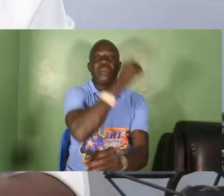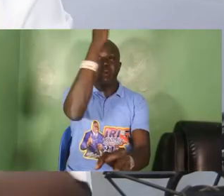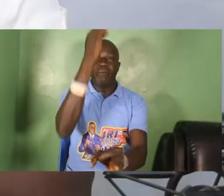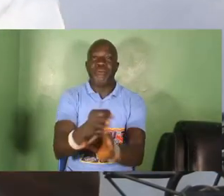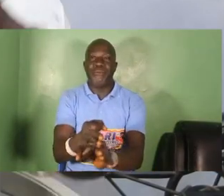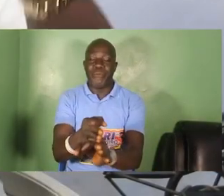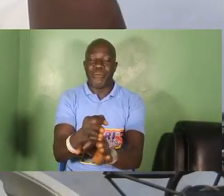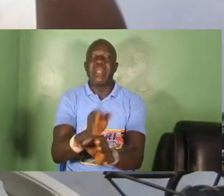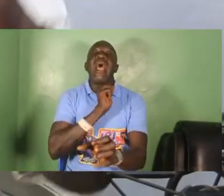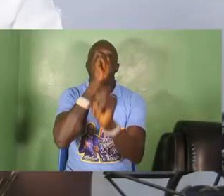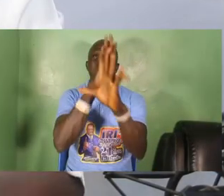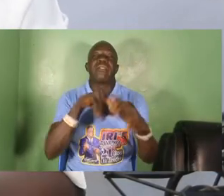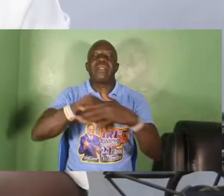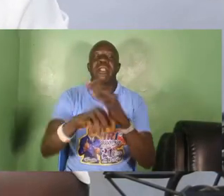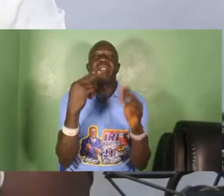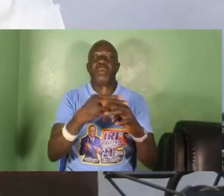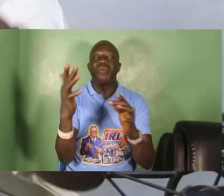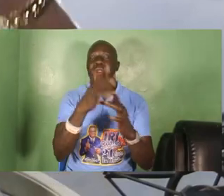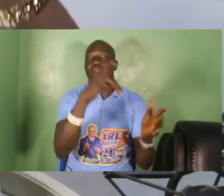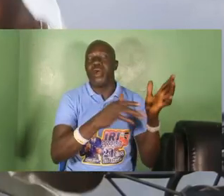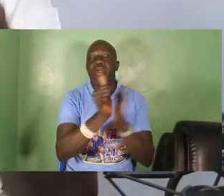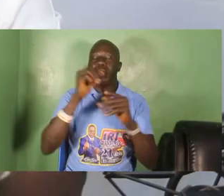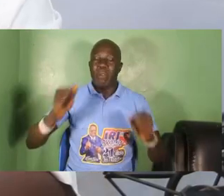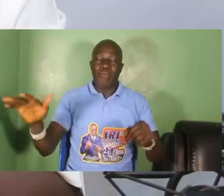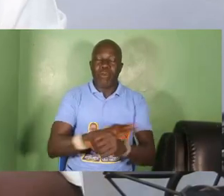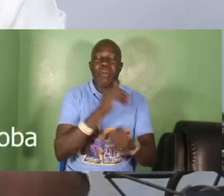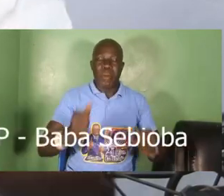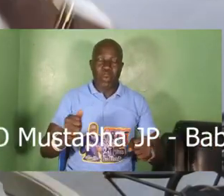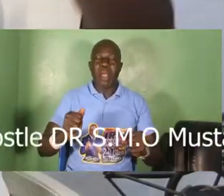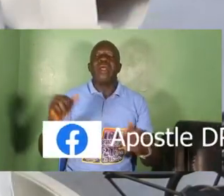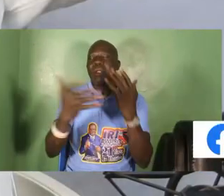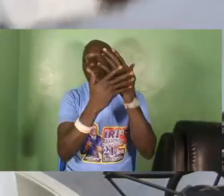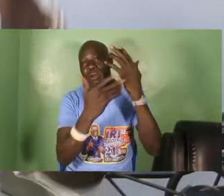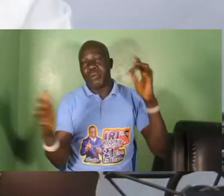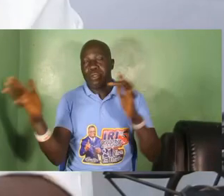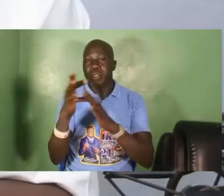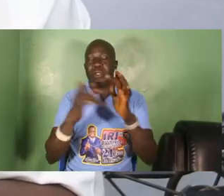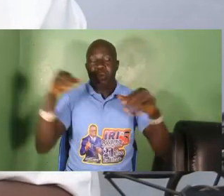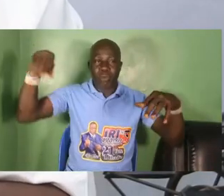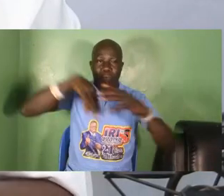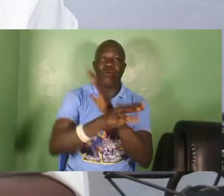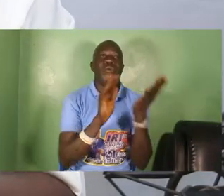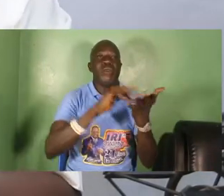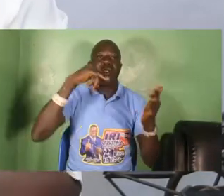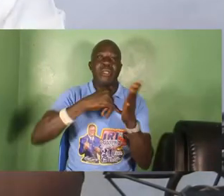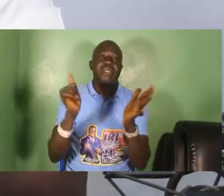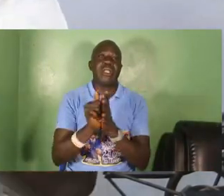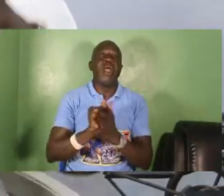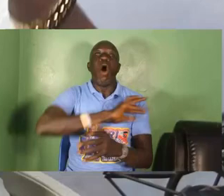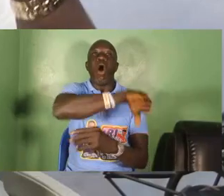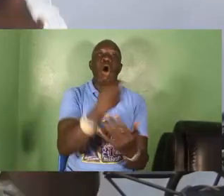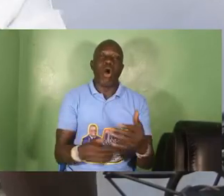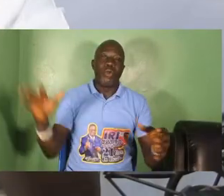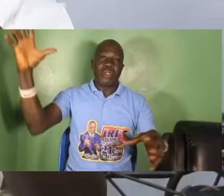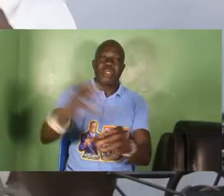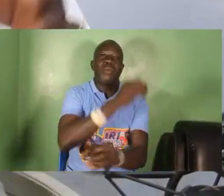symbol of faith. Mo bless the Lord. And Yasimo, in the name of the Lord, that full of power, man. And Jesus go shut it right. Amen. Don't flow very. Go go apart,